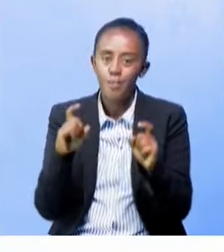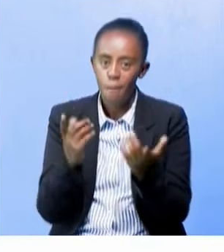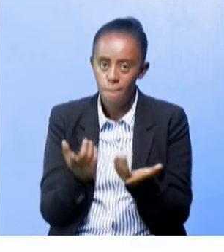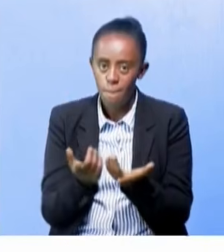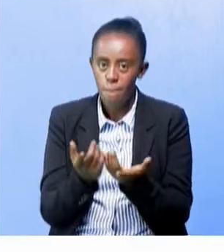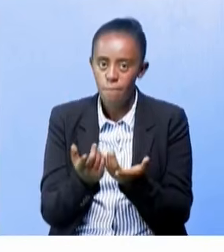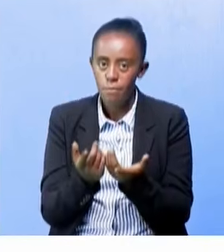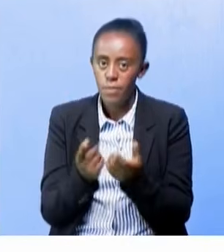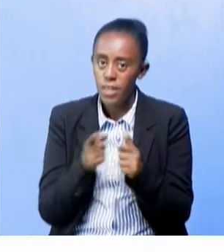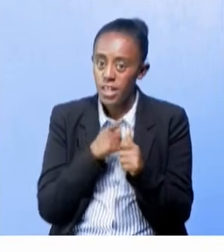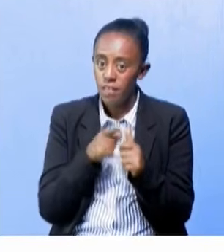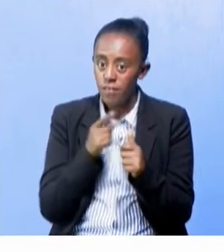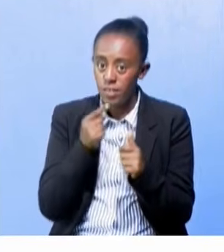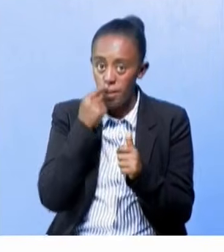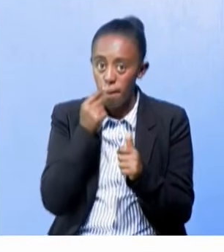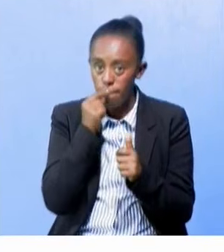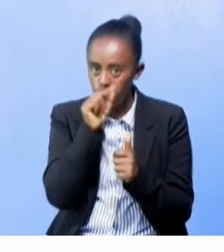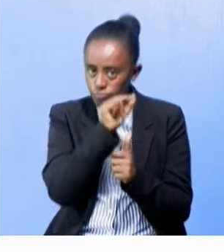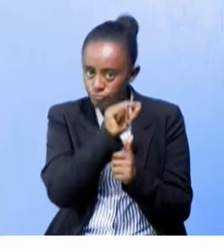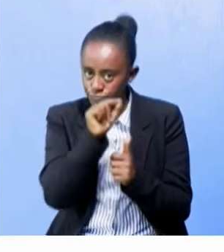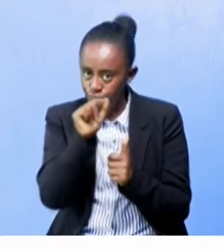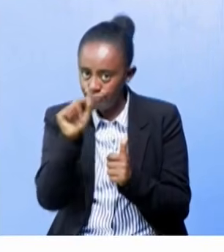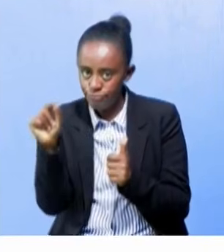Look, the first one